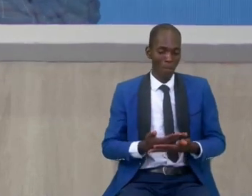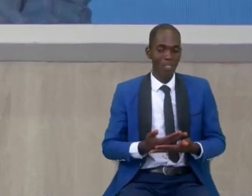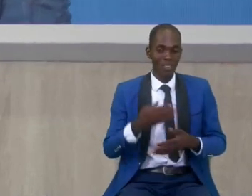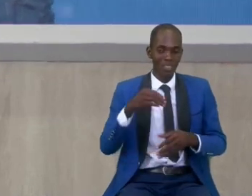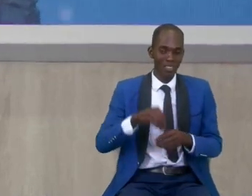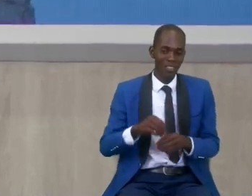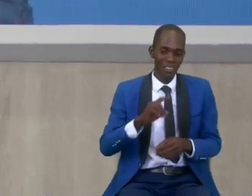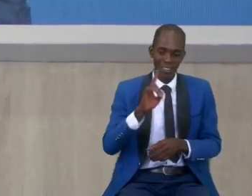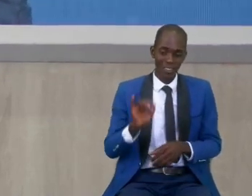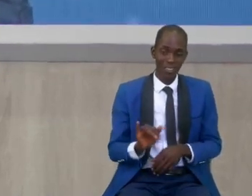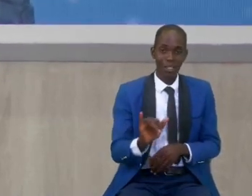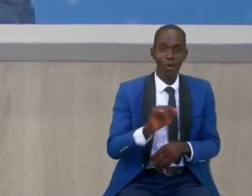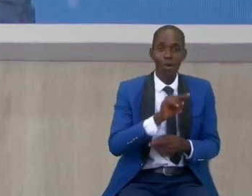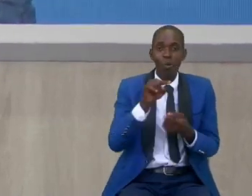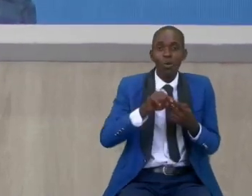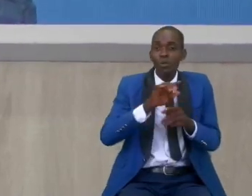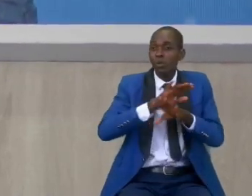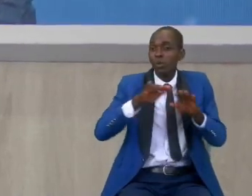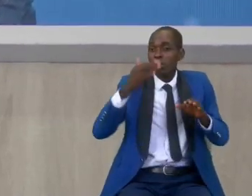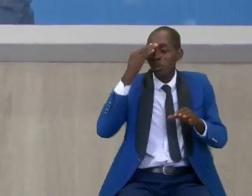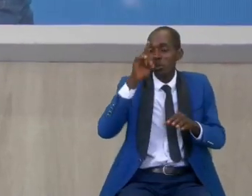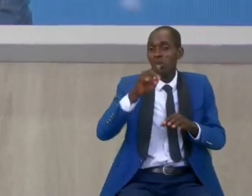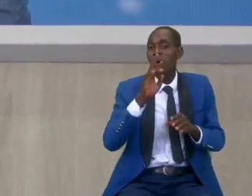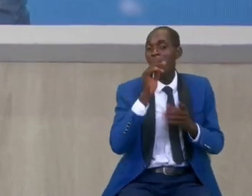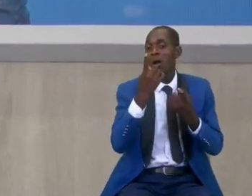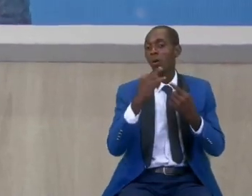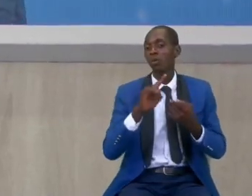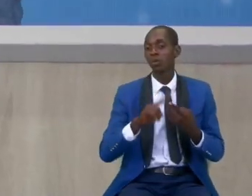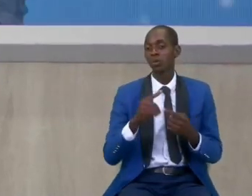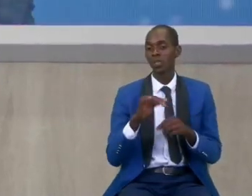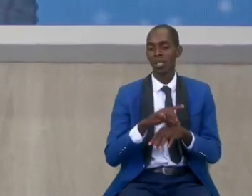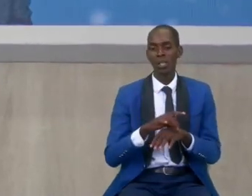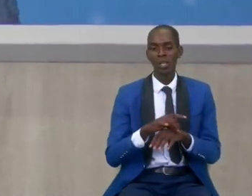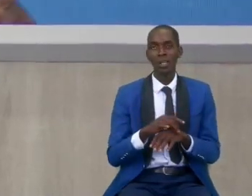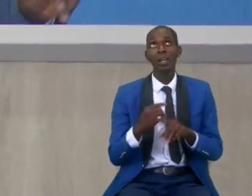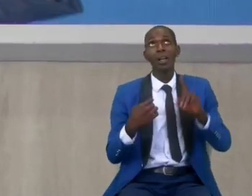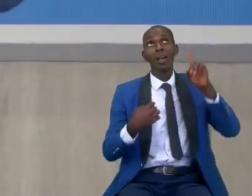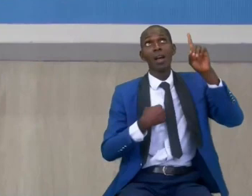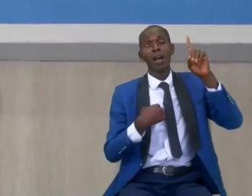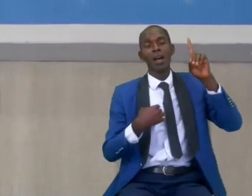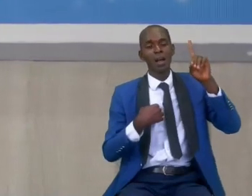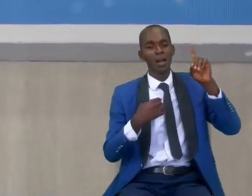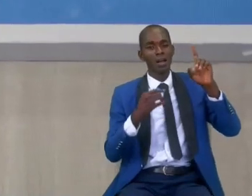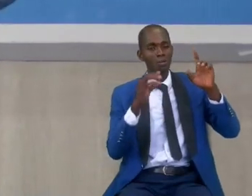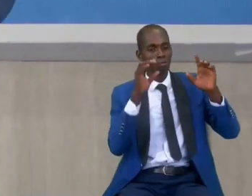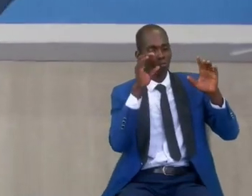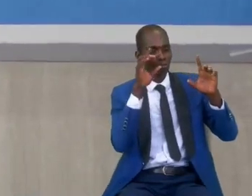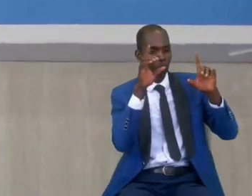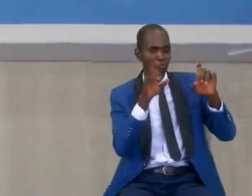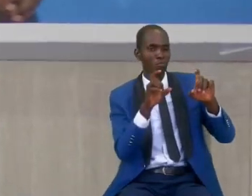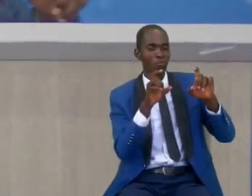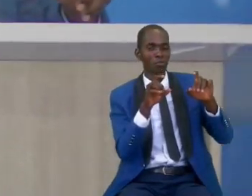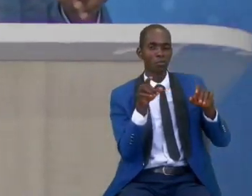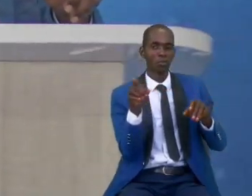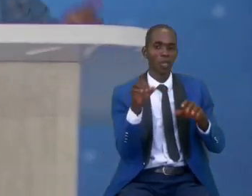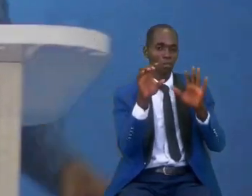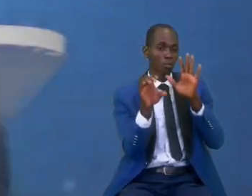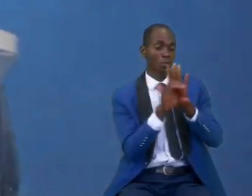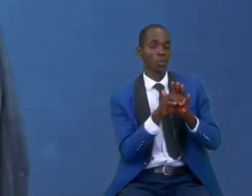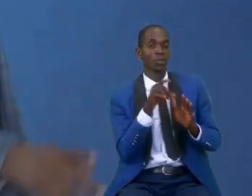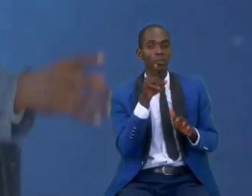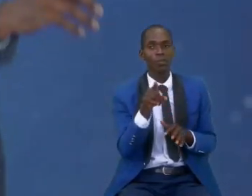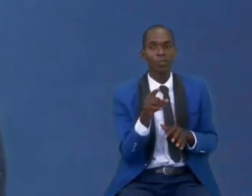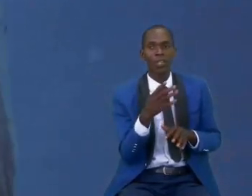I pictured you. I had your portrait, and I made you from eternity. Understand,